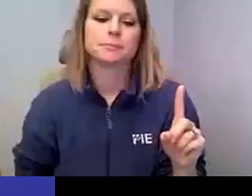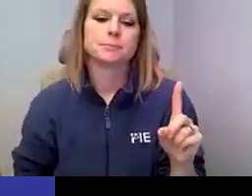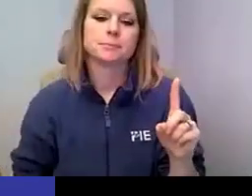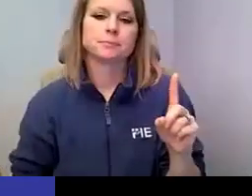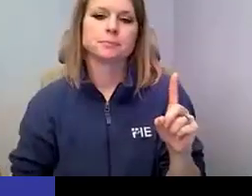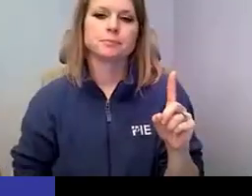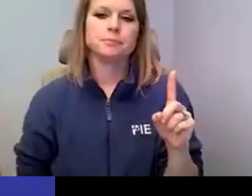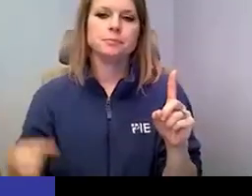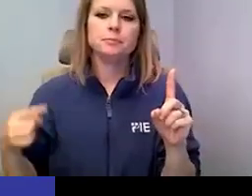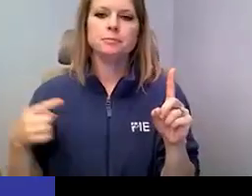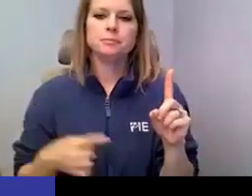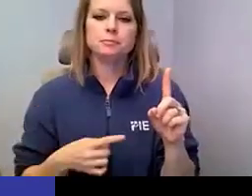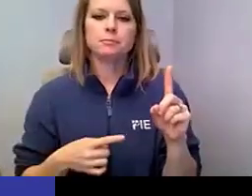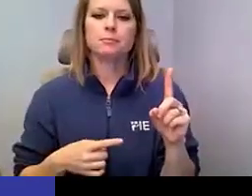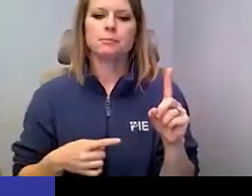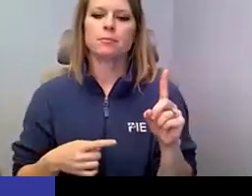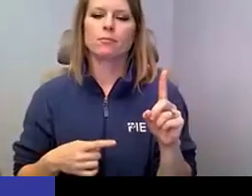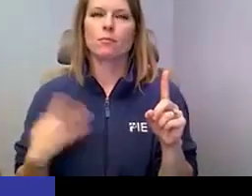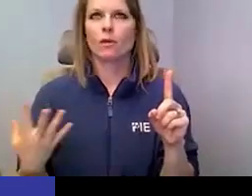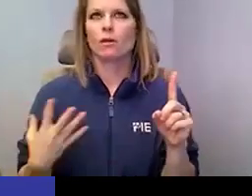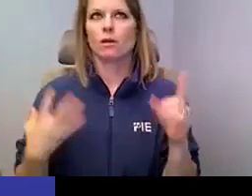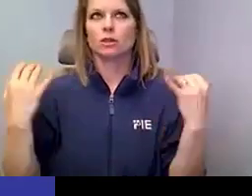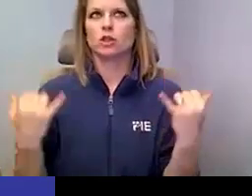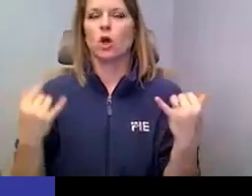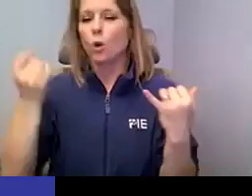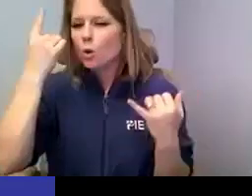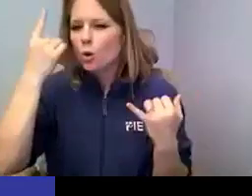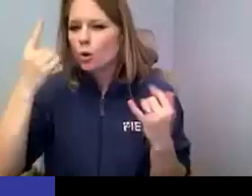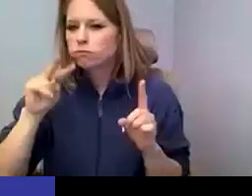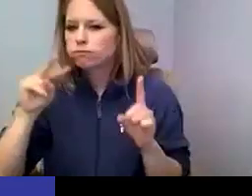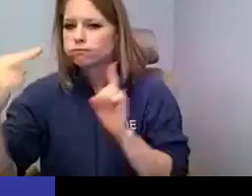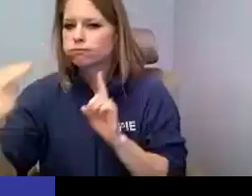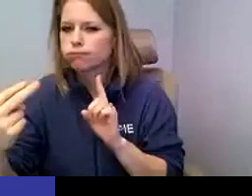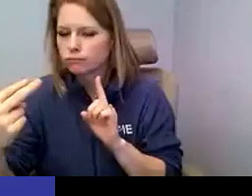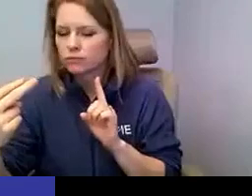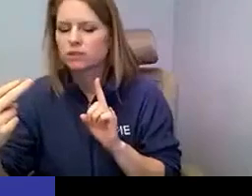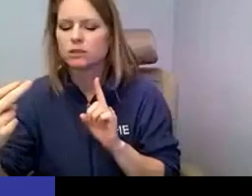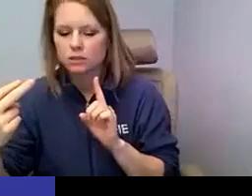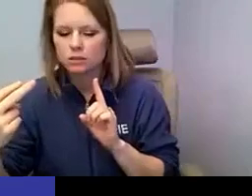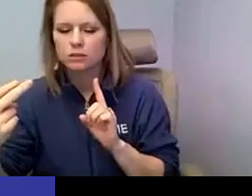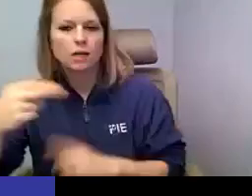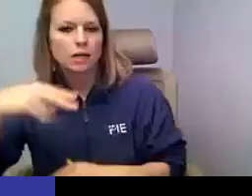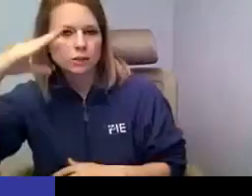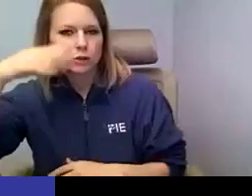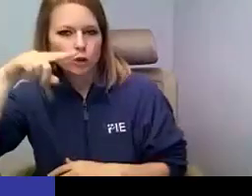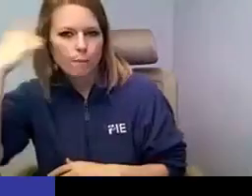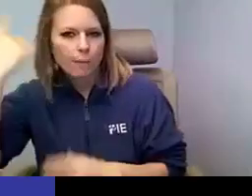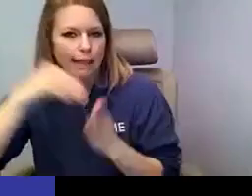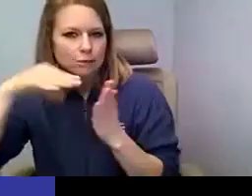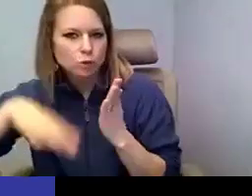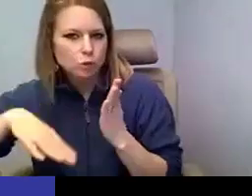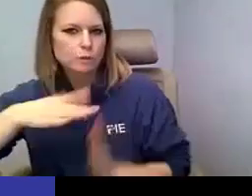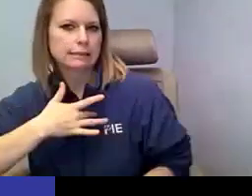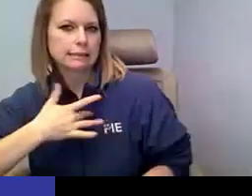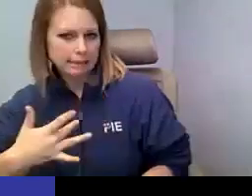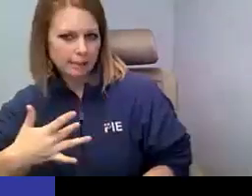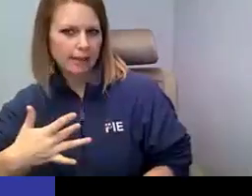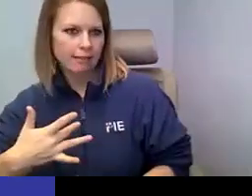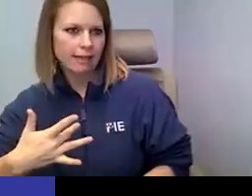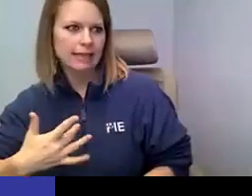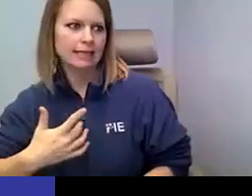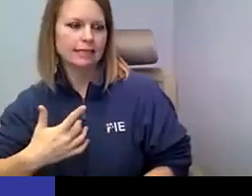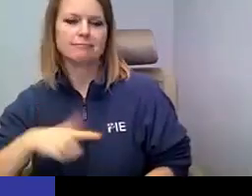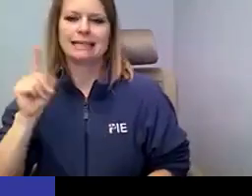And thinking about this through the context of Black boys or Black students often being expected to code switch when they come to